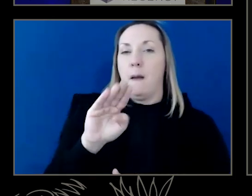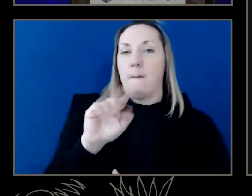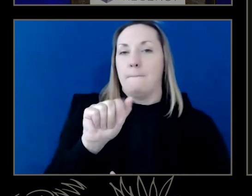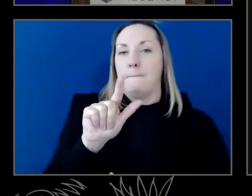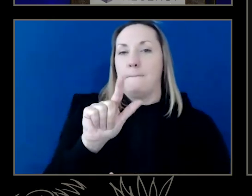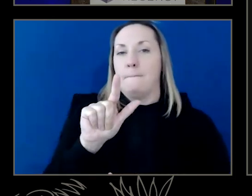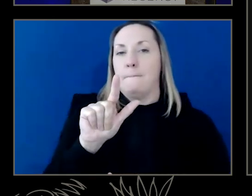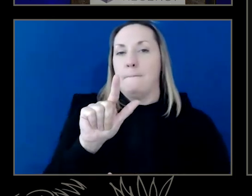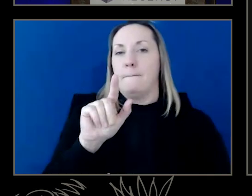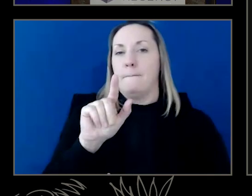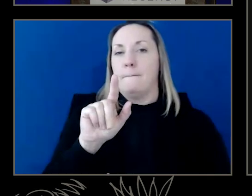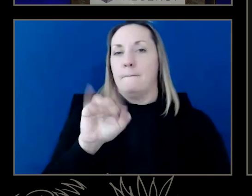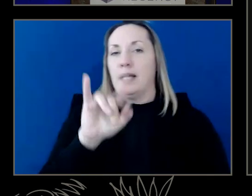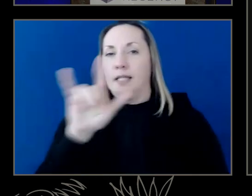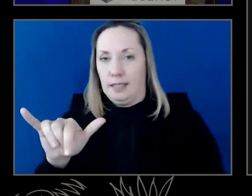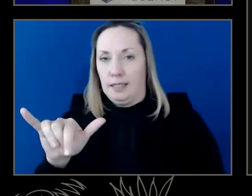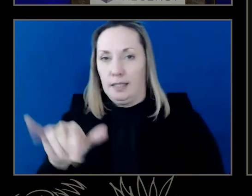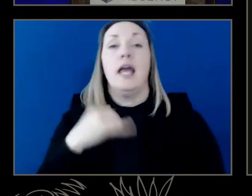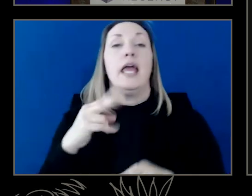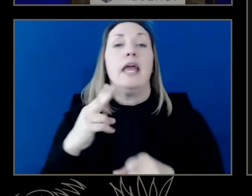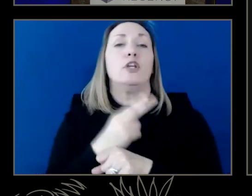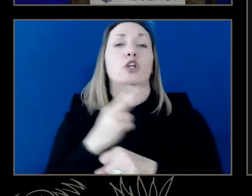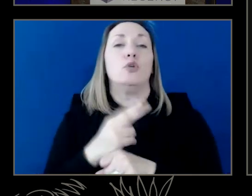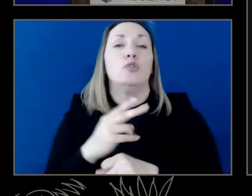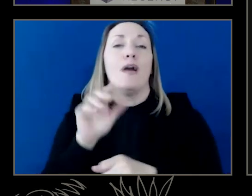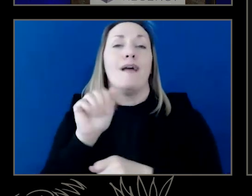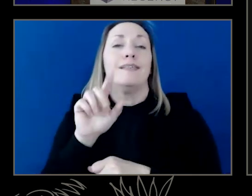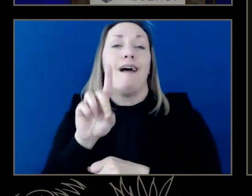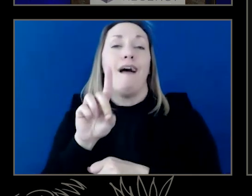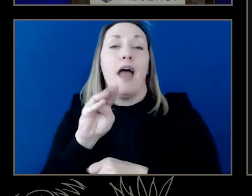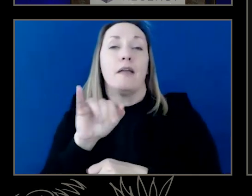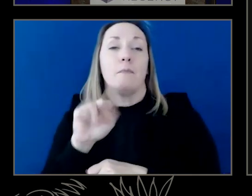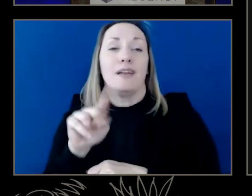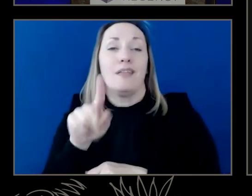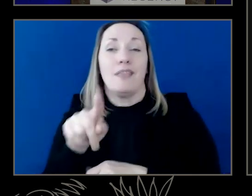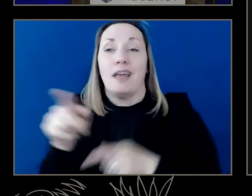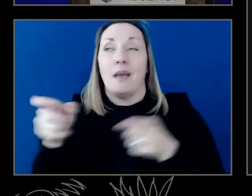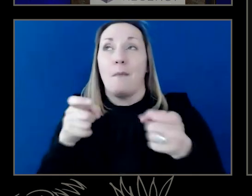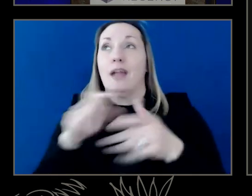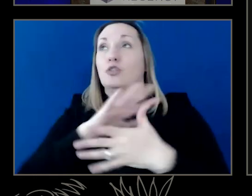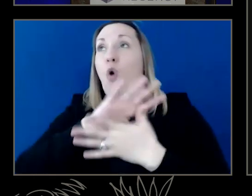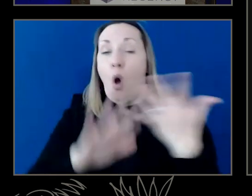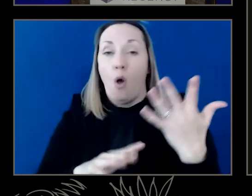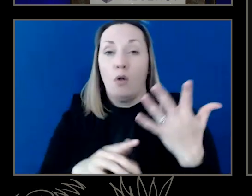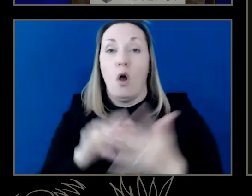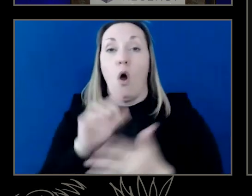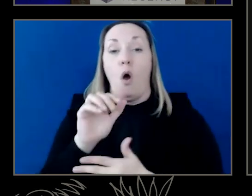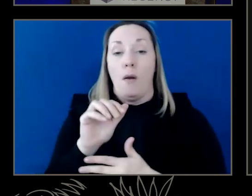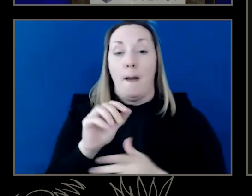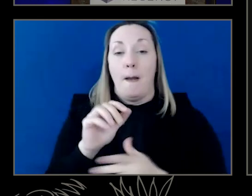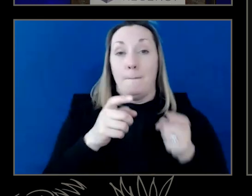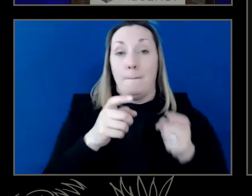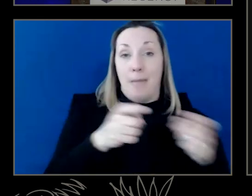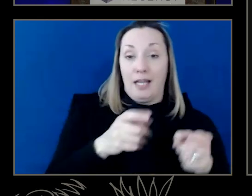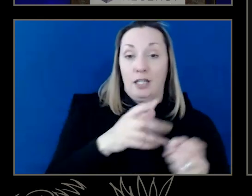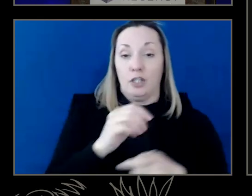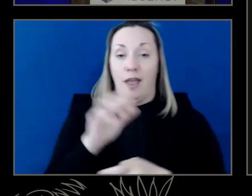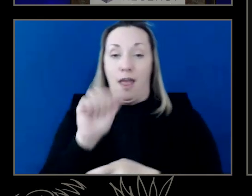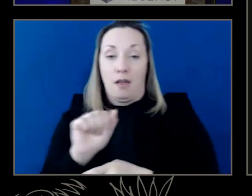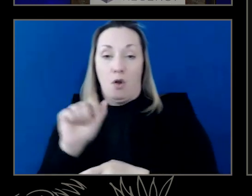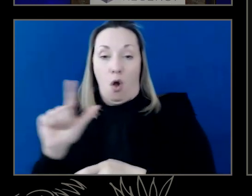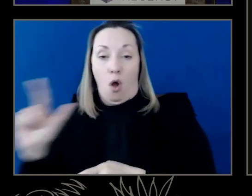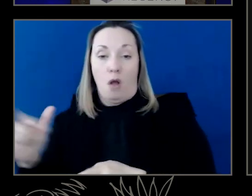If the user is an admin, the user can manage all. Manage and all are keywords in CASL,